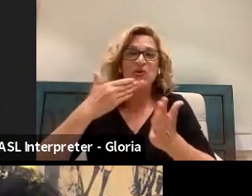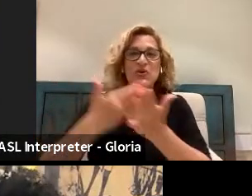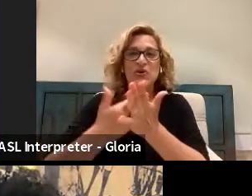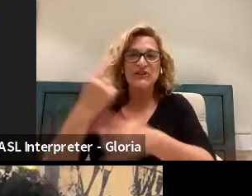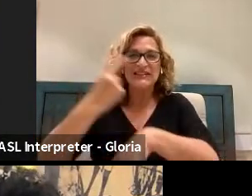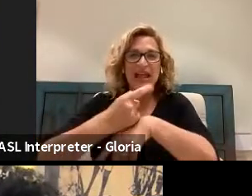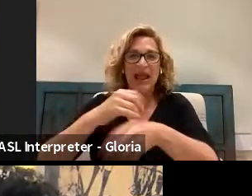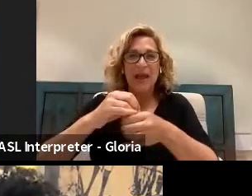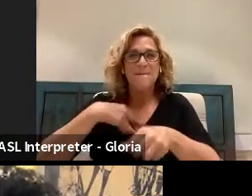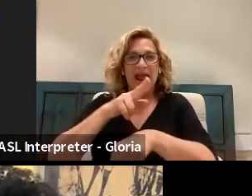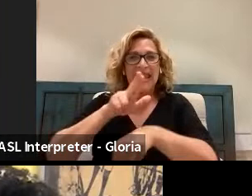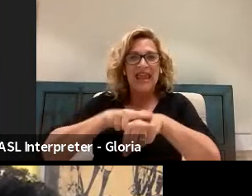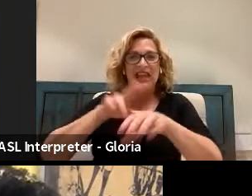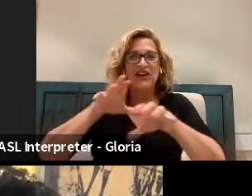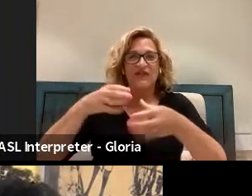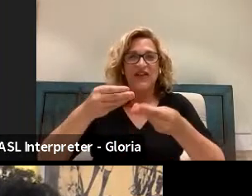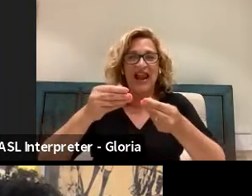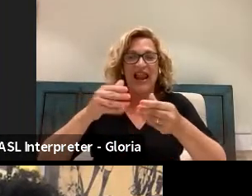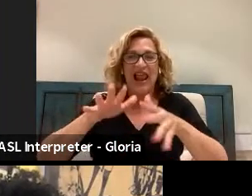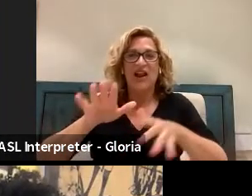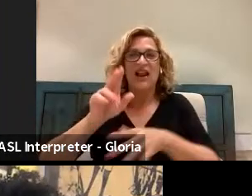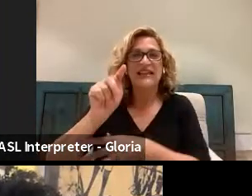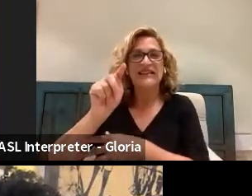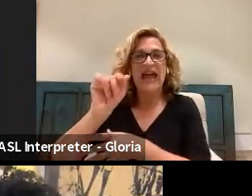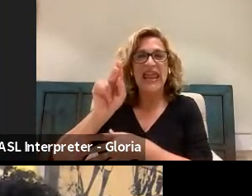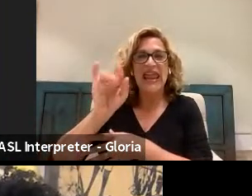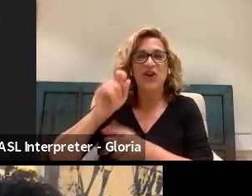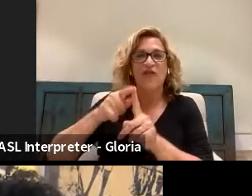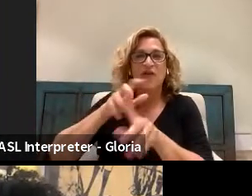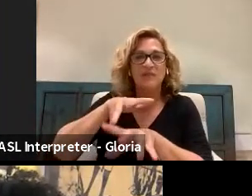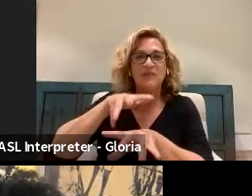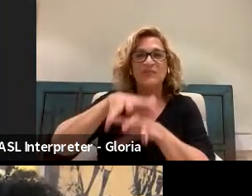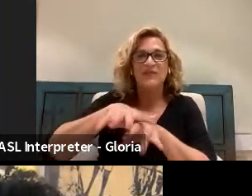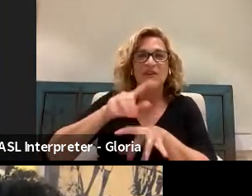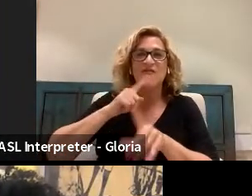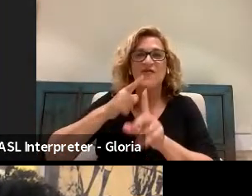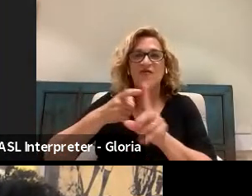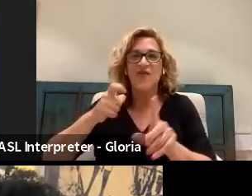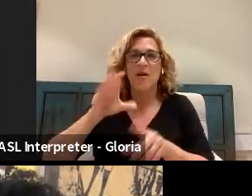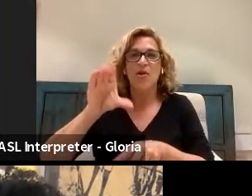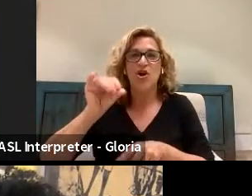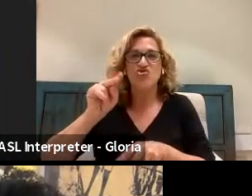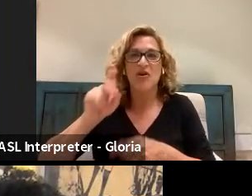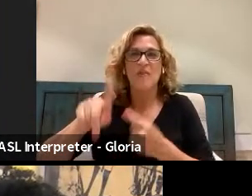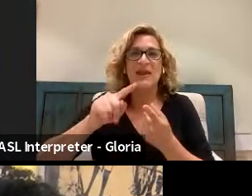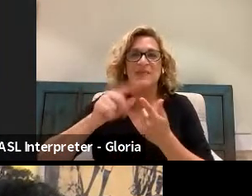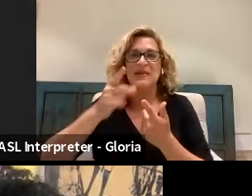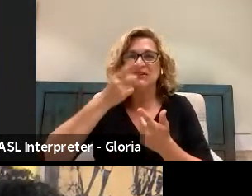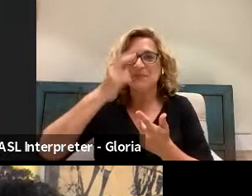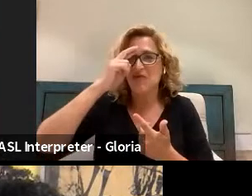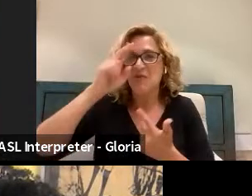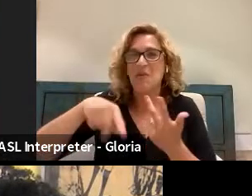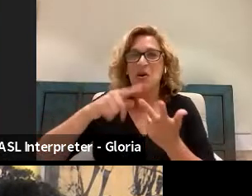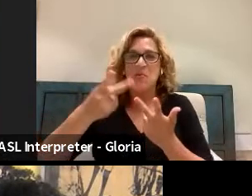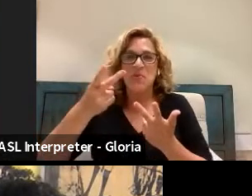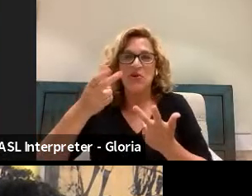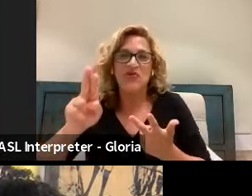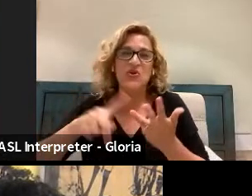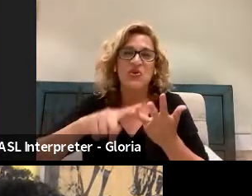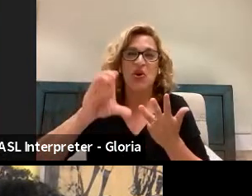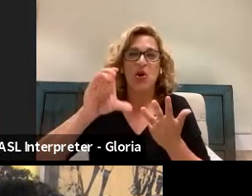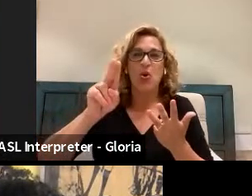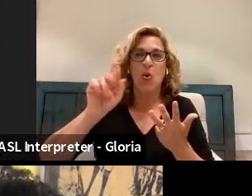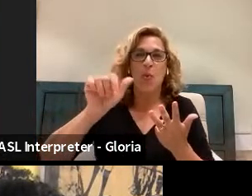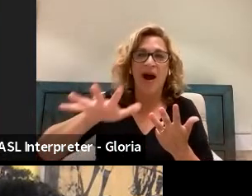language. Taino, they are the indigenous people of the Caribbean, Dominican Republic, Puerto Rico, Cuba, and all the Lesser